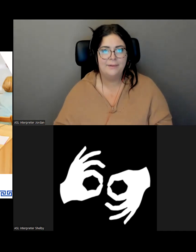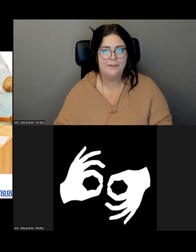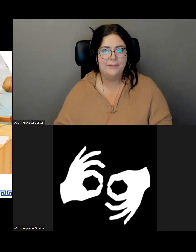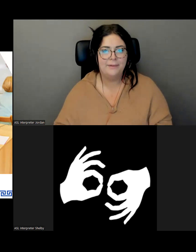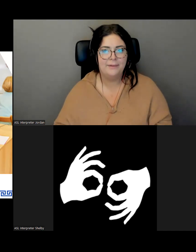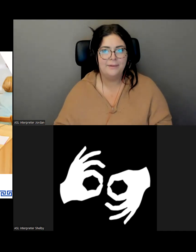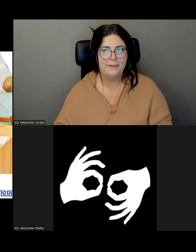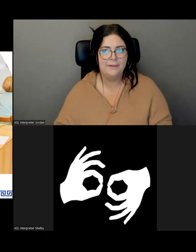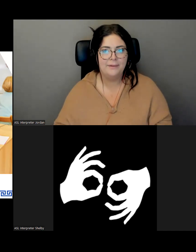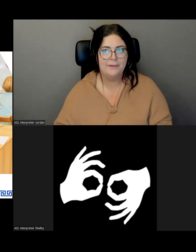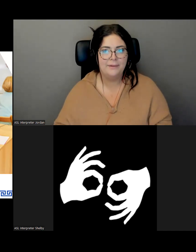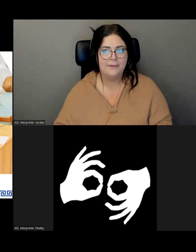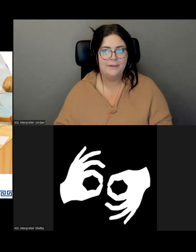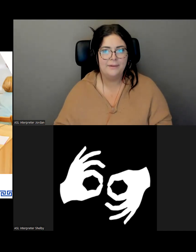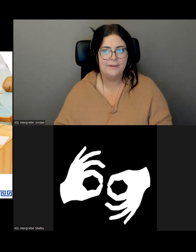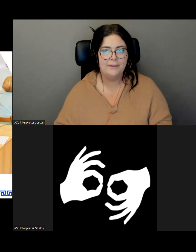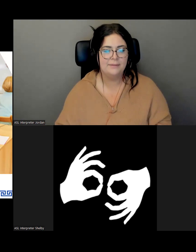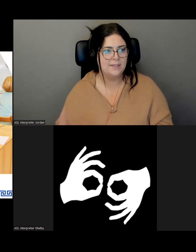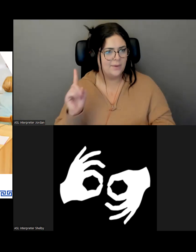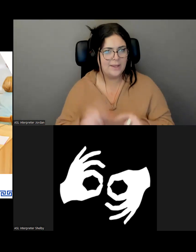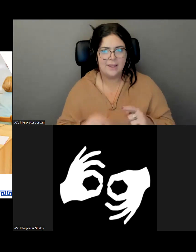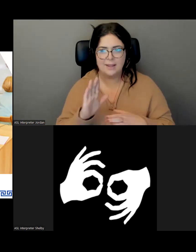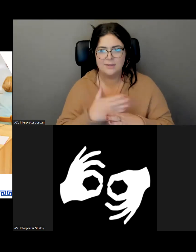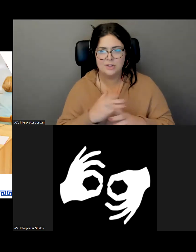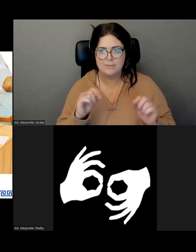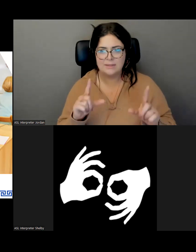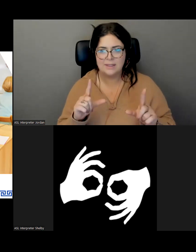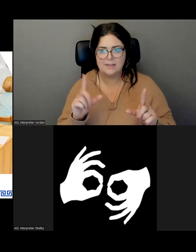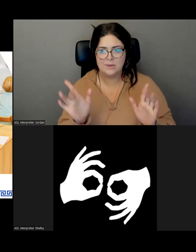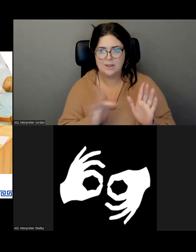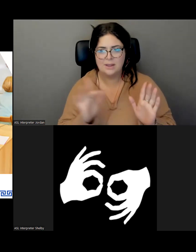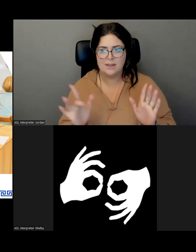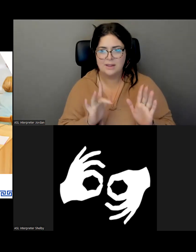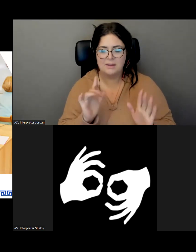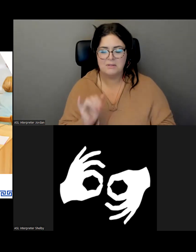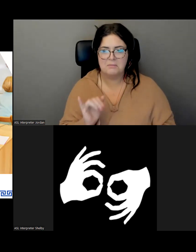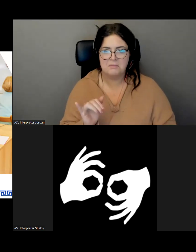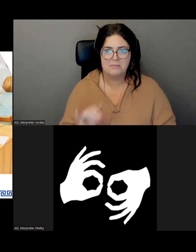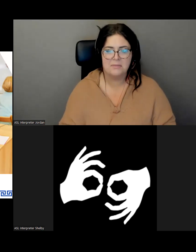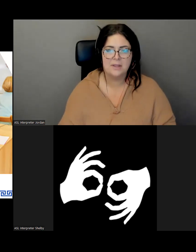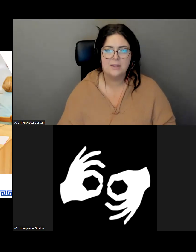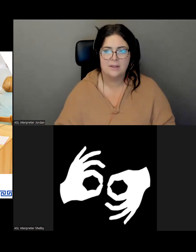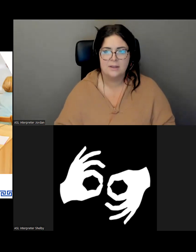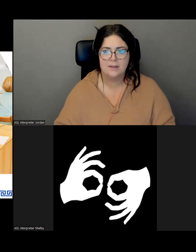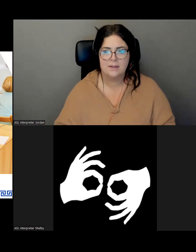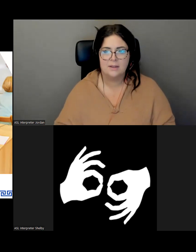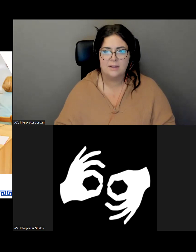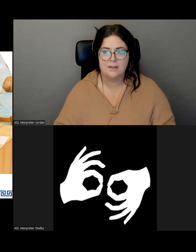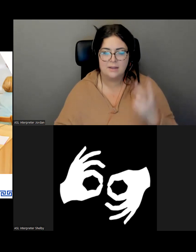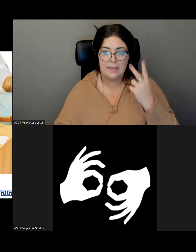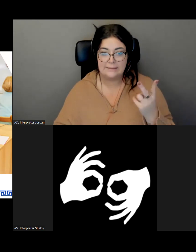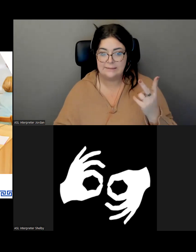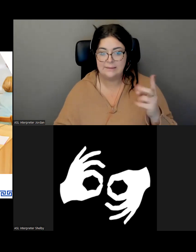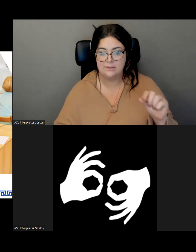Now it's not letting me share my slides or change my slides. Now I do see your slide on the